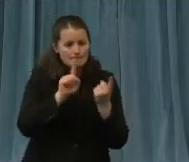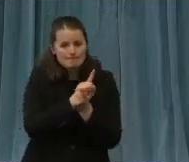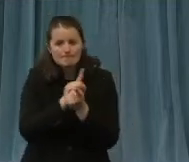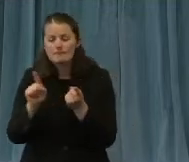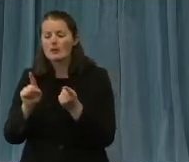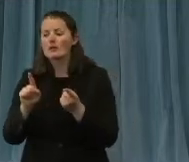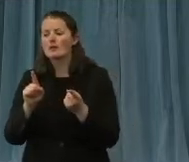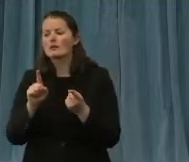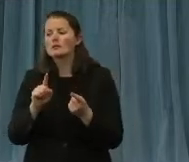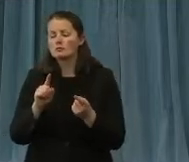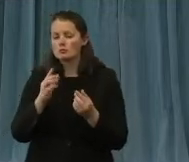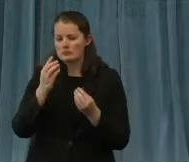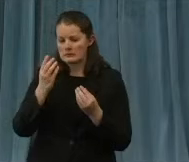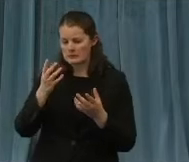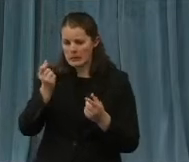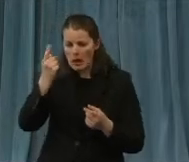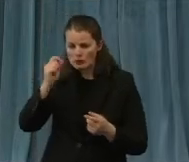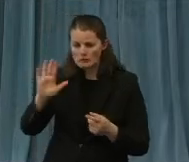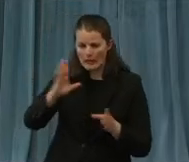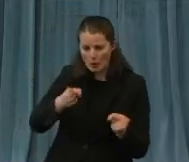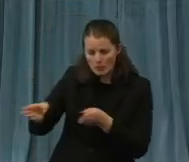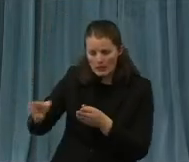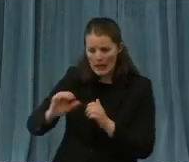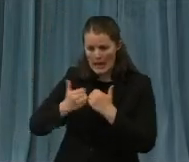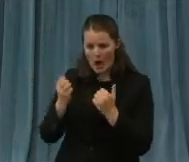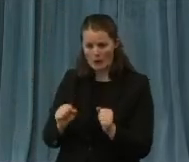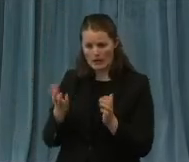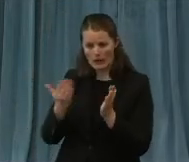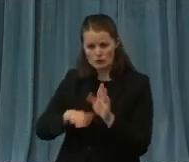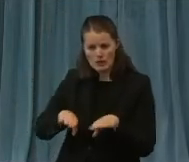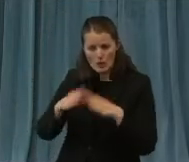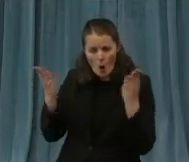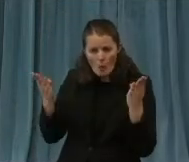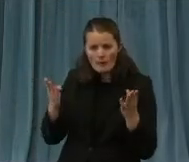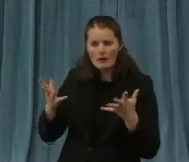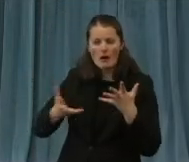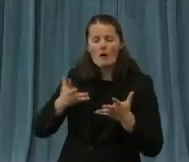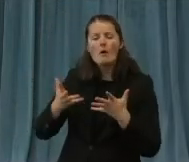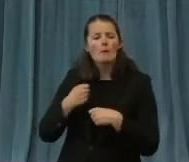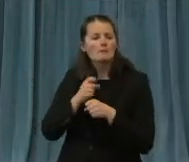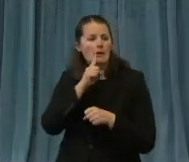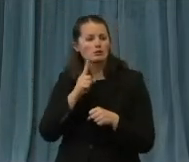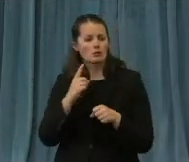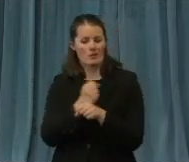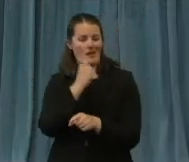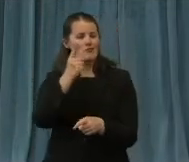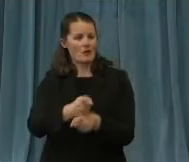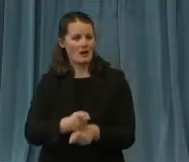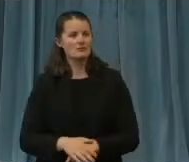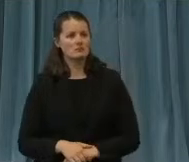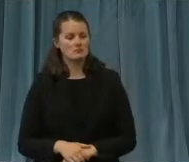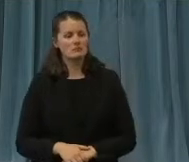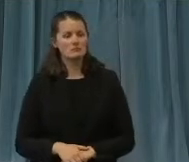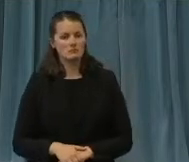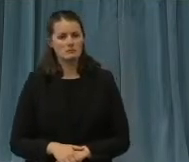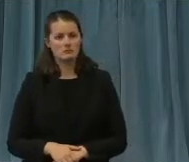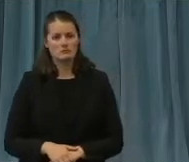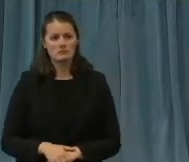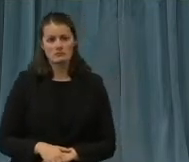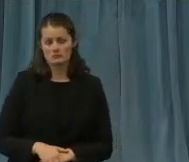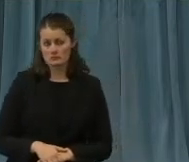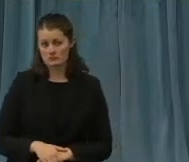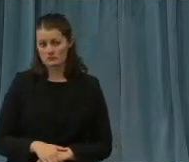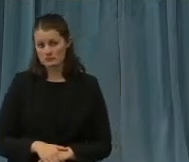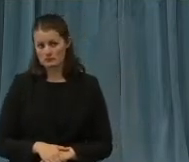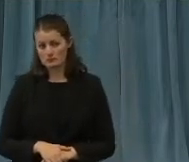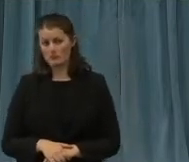input so we're sure we do it right. So we're sure we include who we possibly can. And you've already had some of those conversations, or you're looking